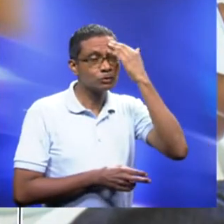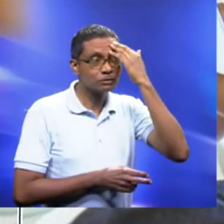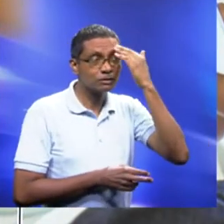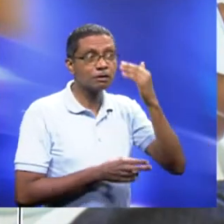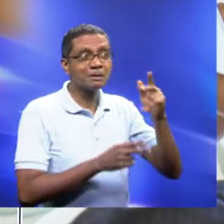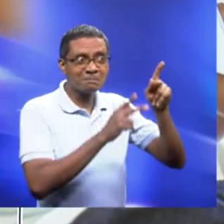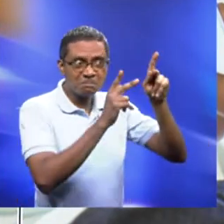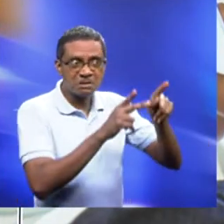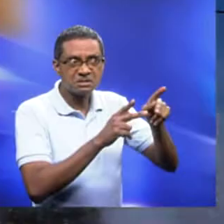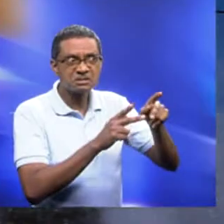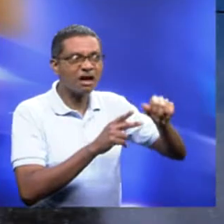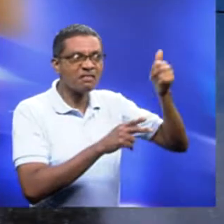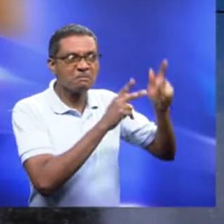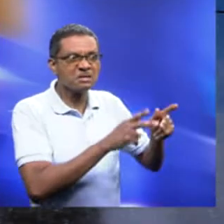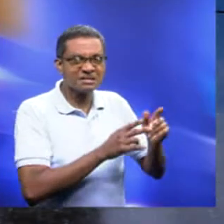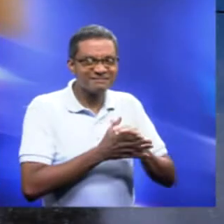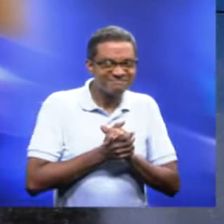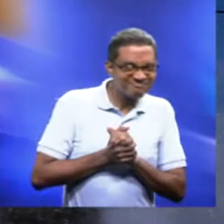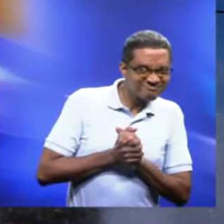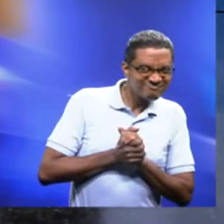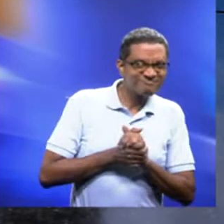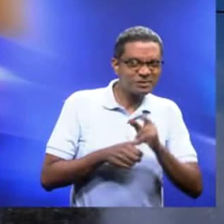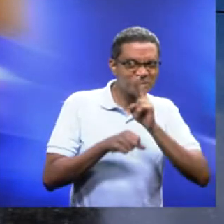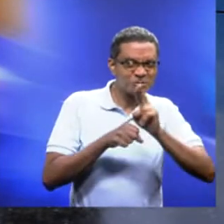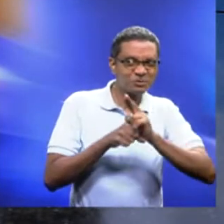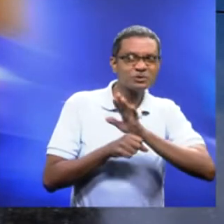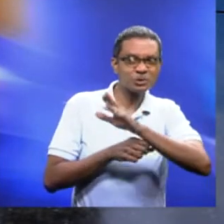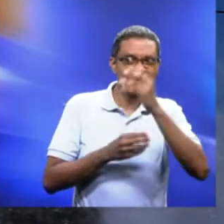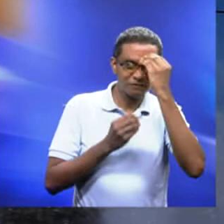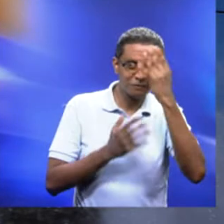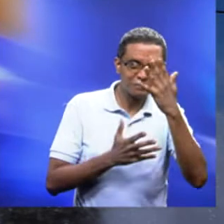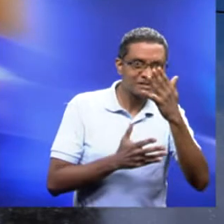use this information to actually sell it, to either